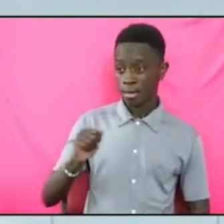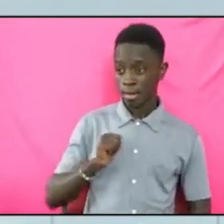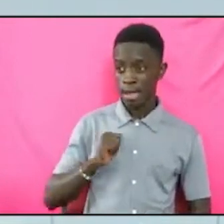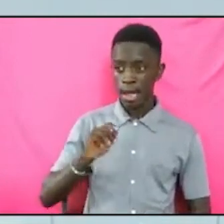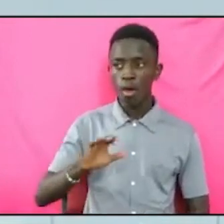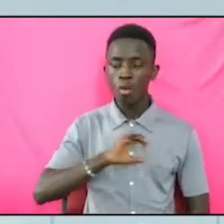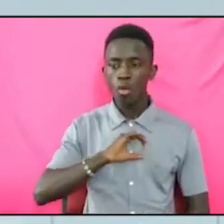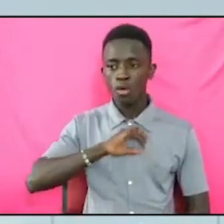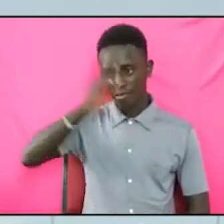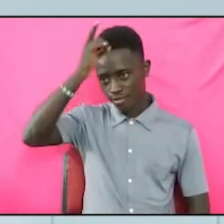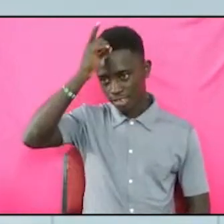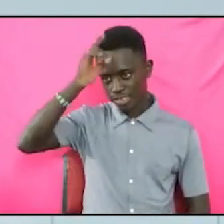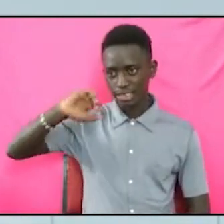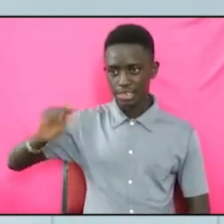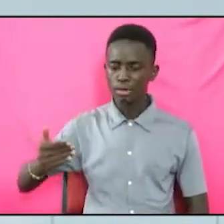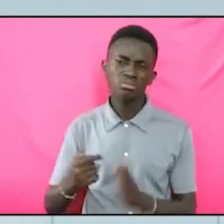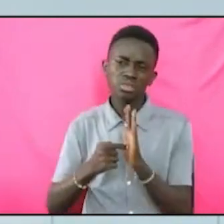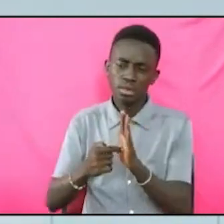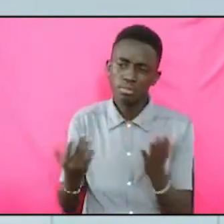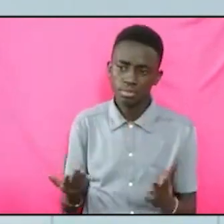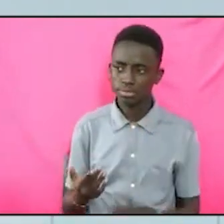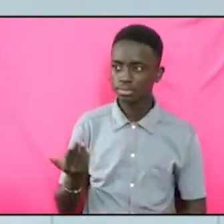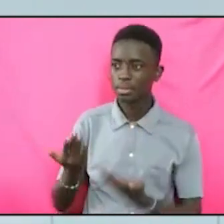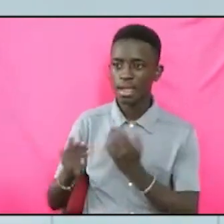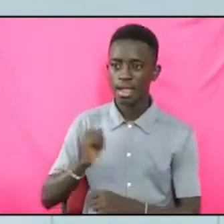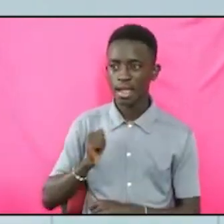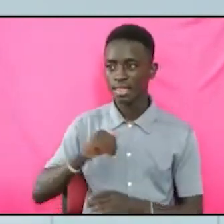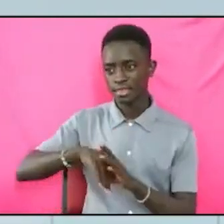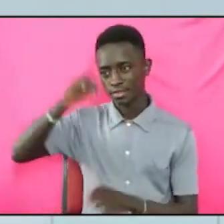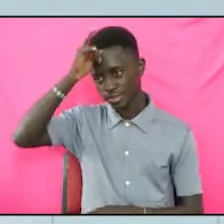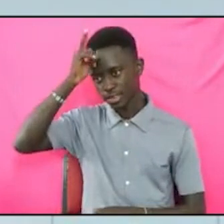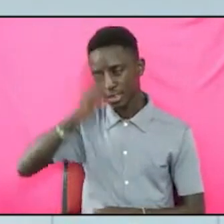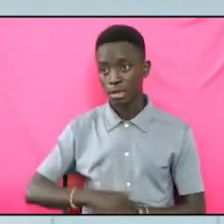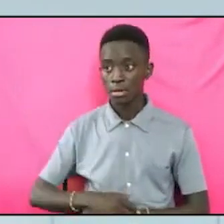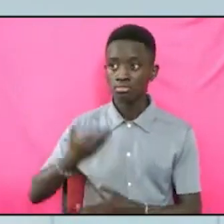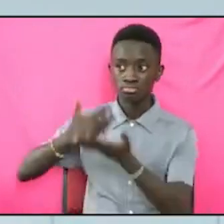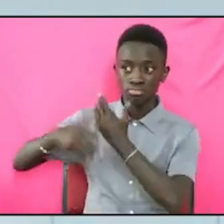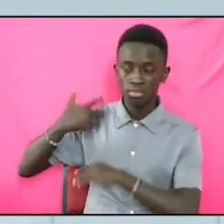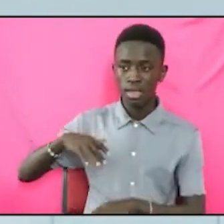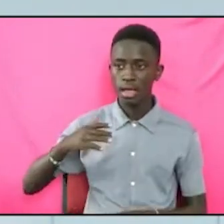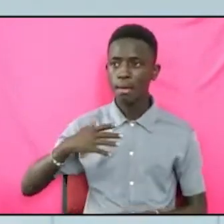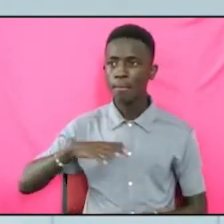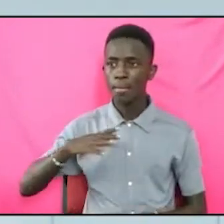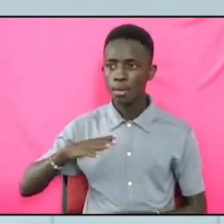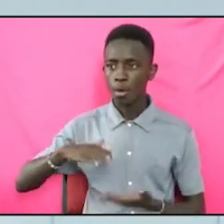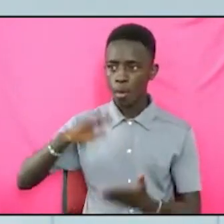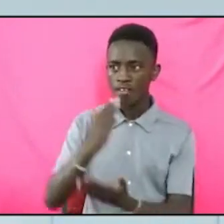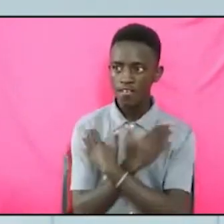town. It is likely that, you know, raids were not friendly engagements. They were not